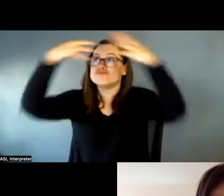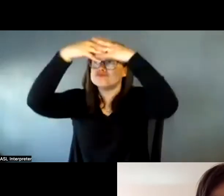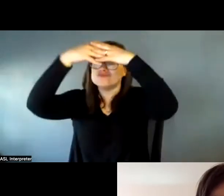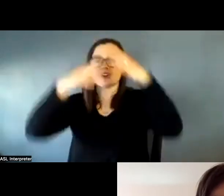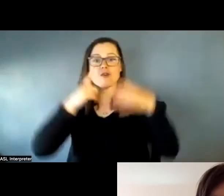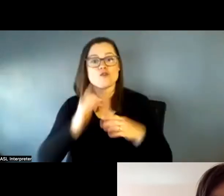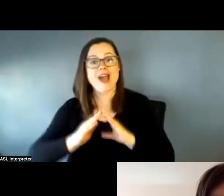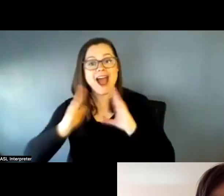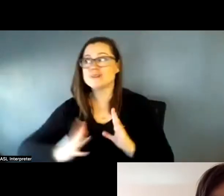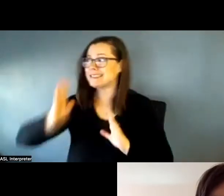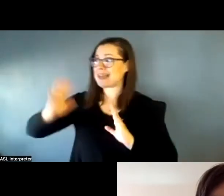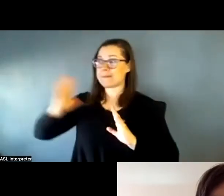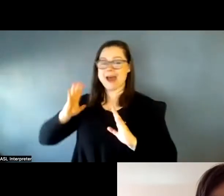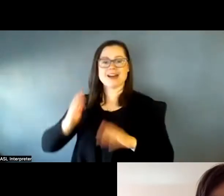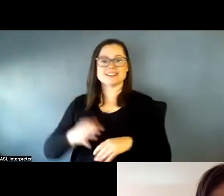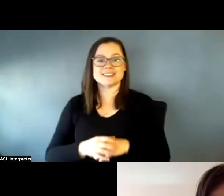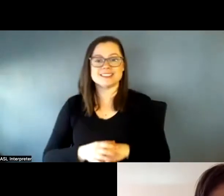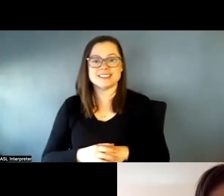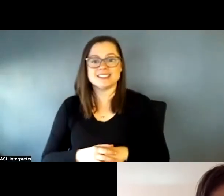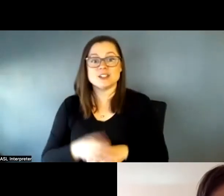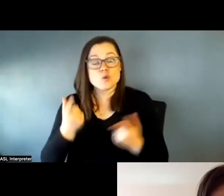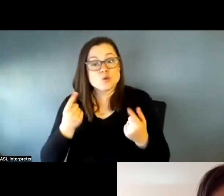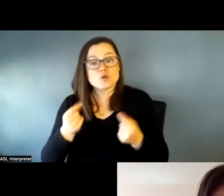us our transportation in the form of canoes.